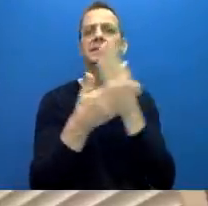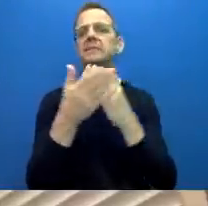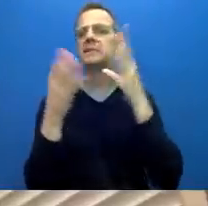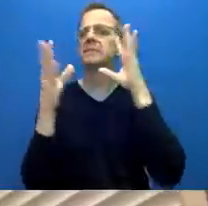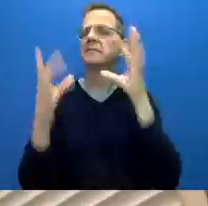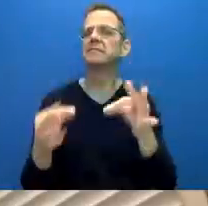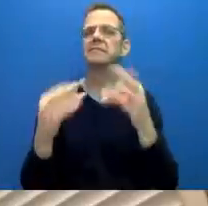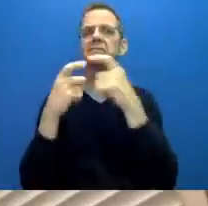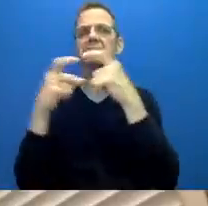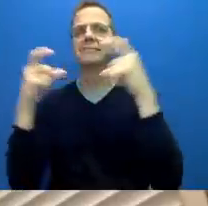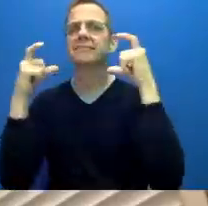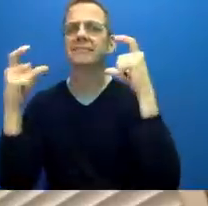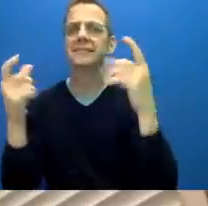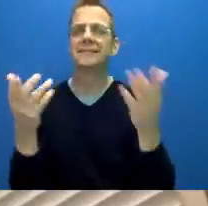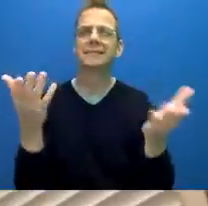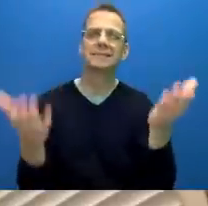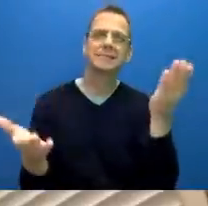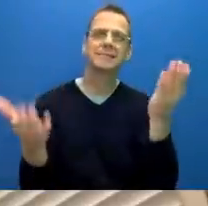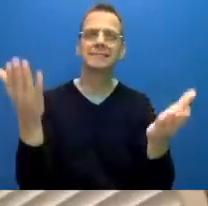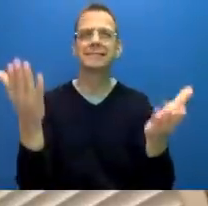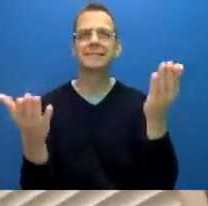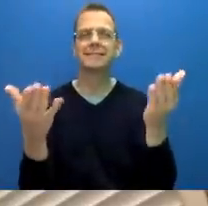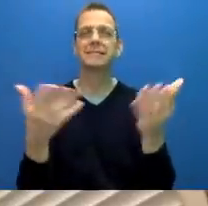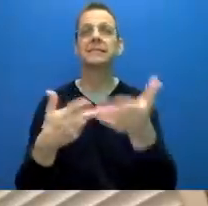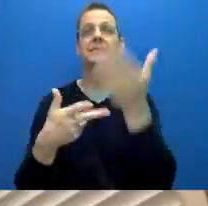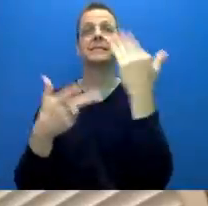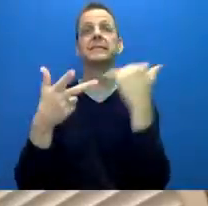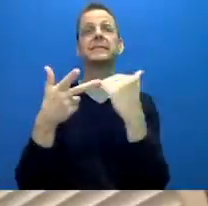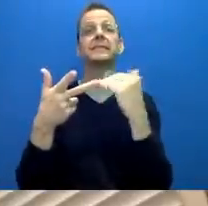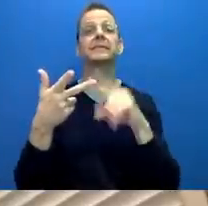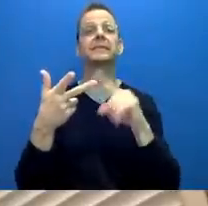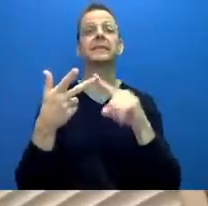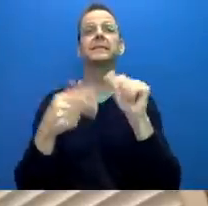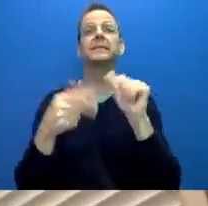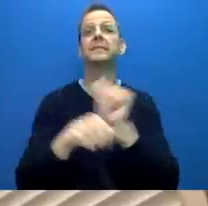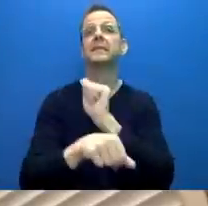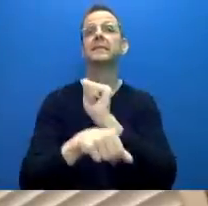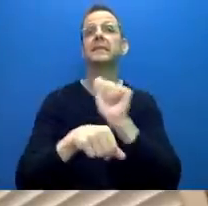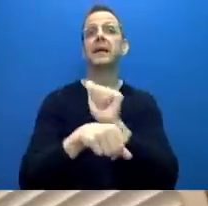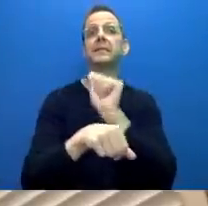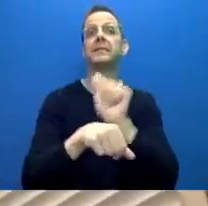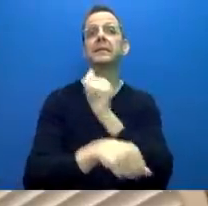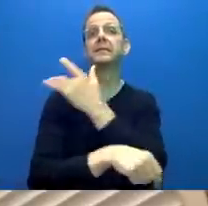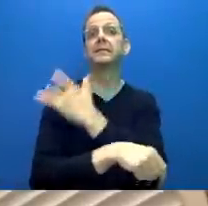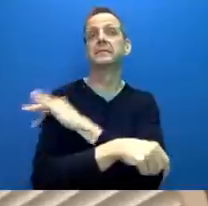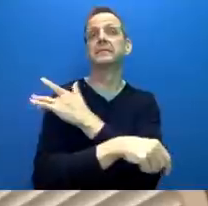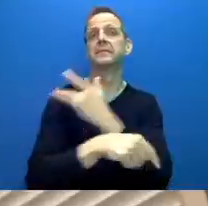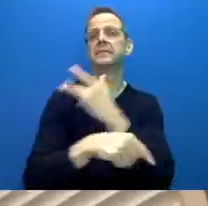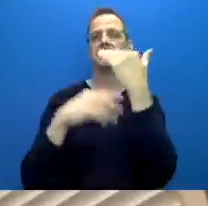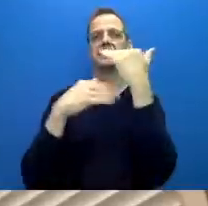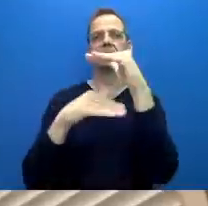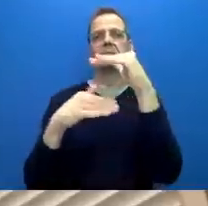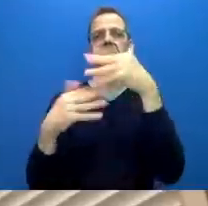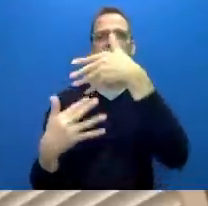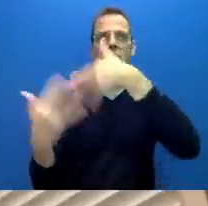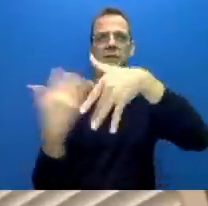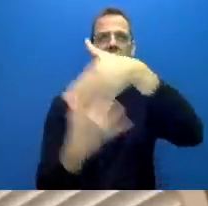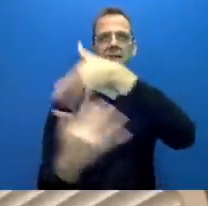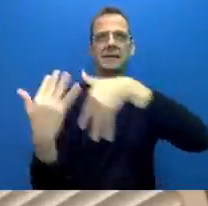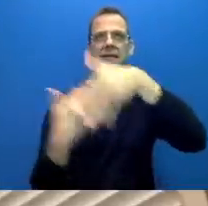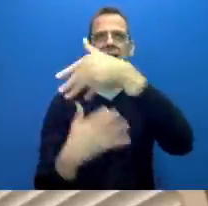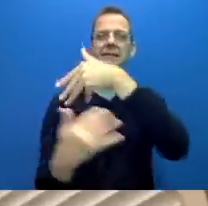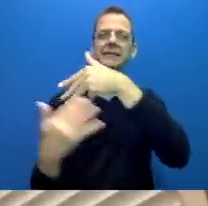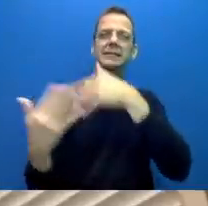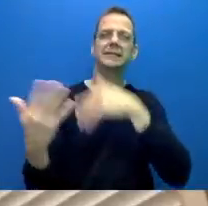a recommendation that unvaccinated individuals limits. This one we can toss out the window. We know